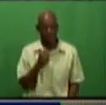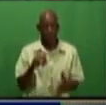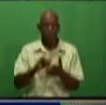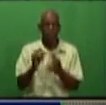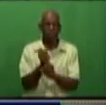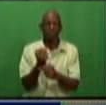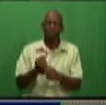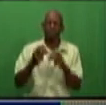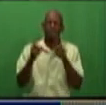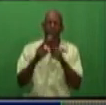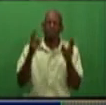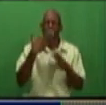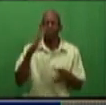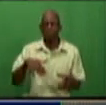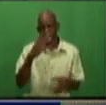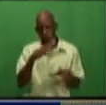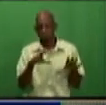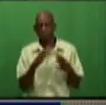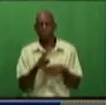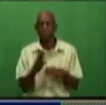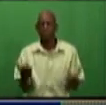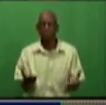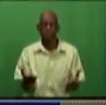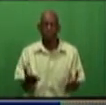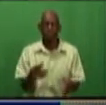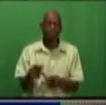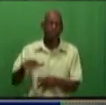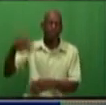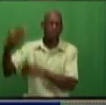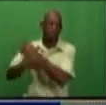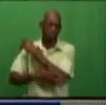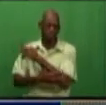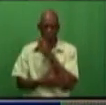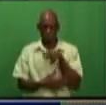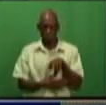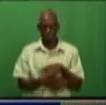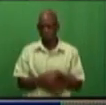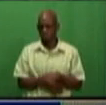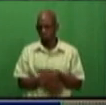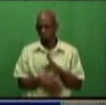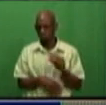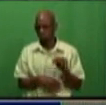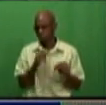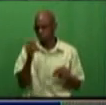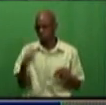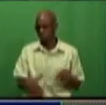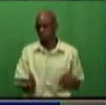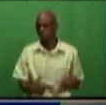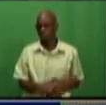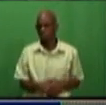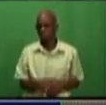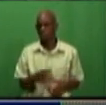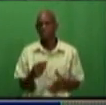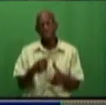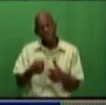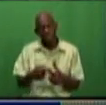and deters private businesses from wanting to invest further, but it also leads to unnecessary spending and unnecessary additional